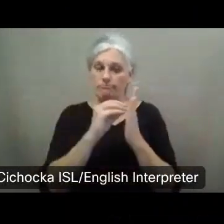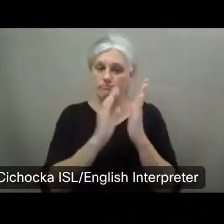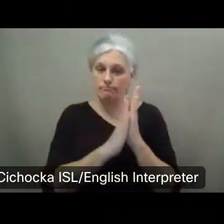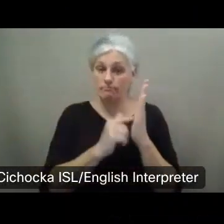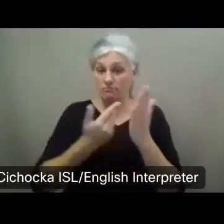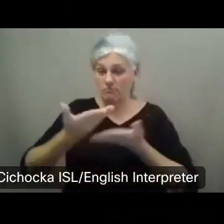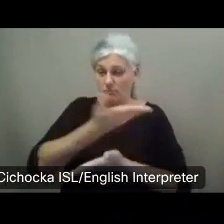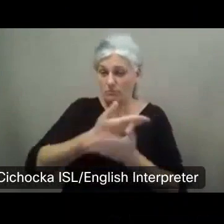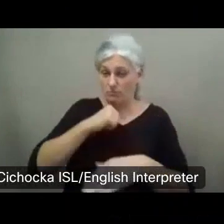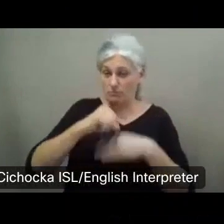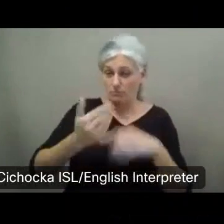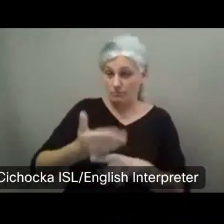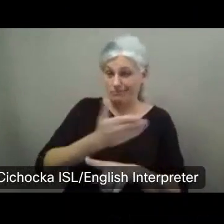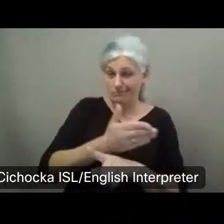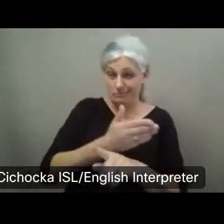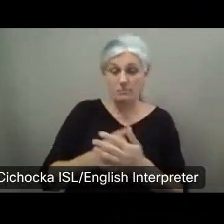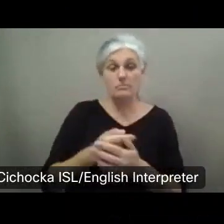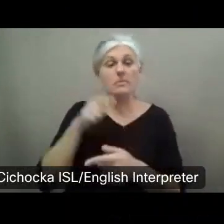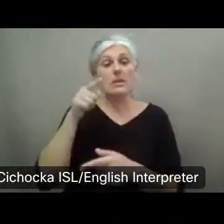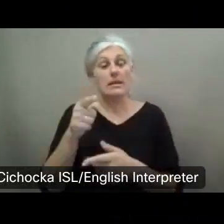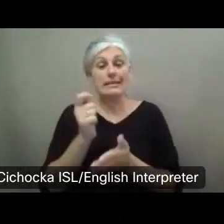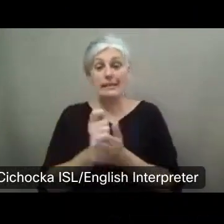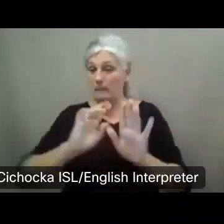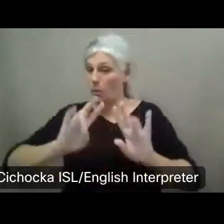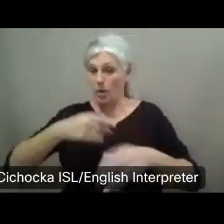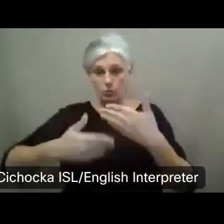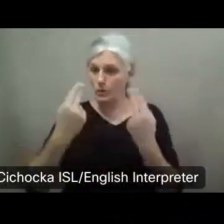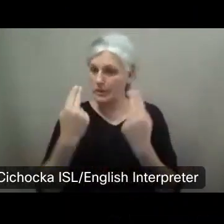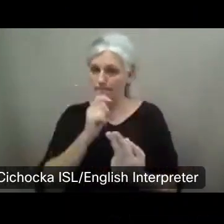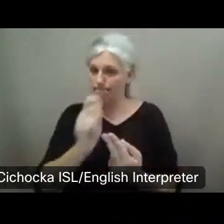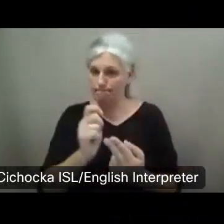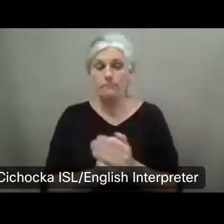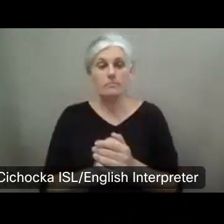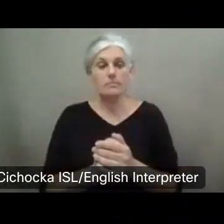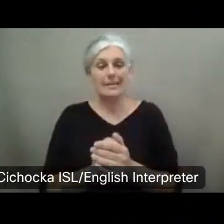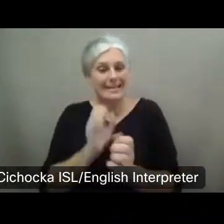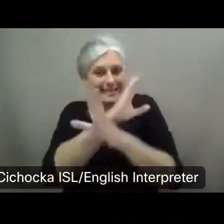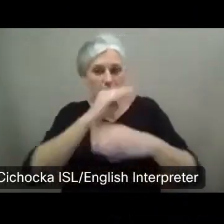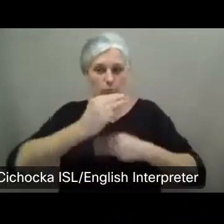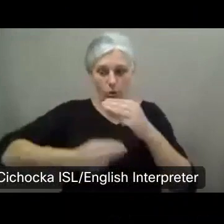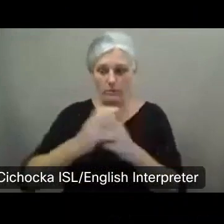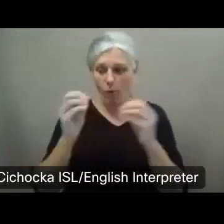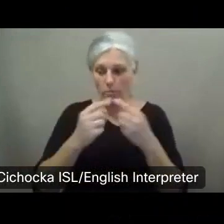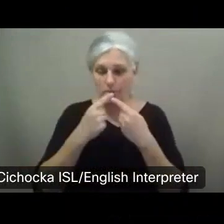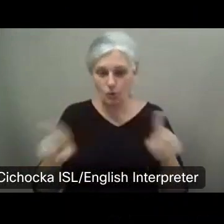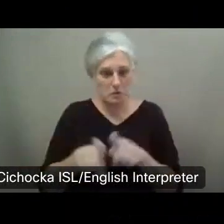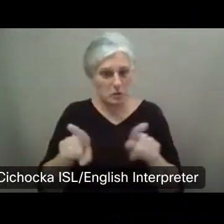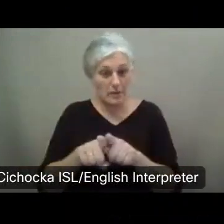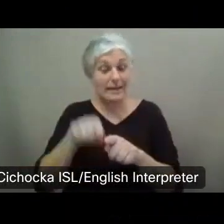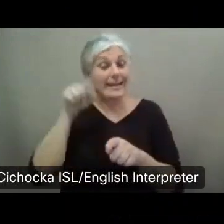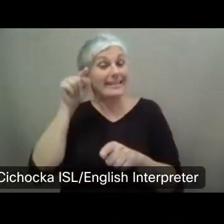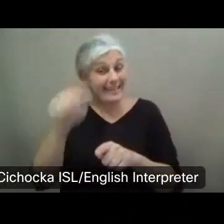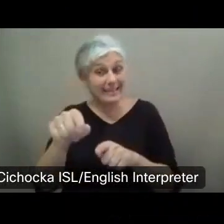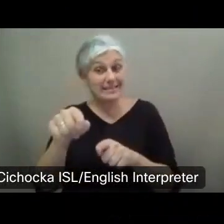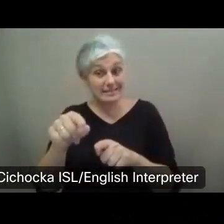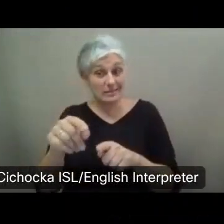earlier, and in that timely manner. It also lays out the clear process for the open disclosure, and that provides the